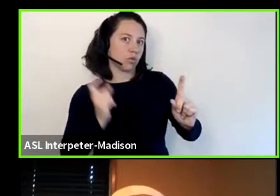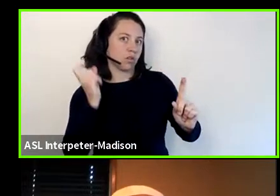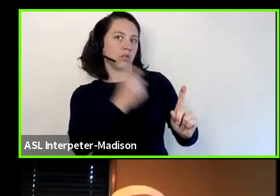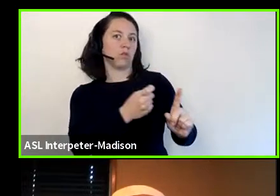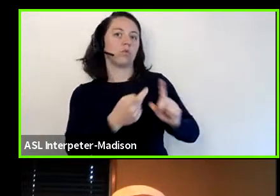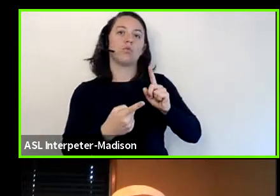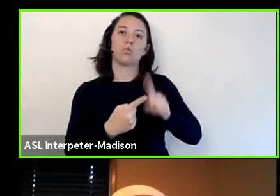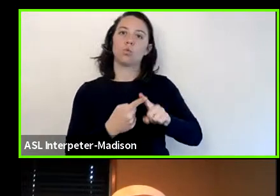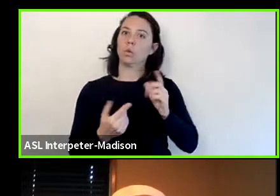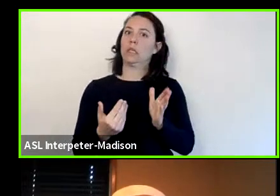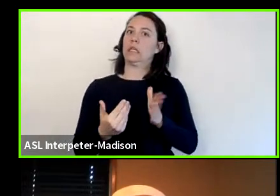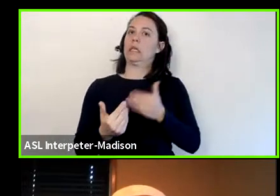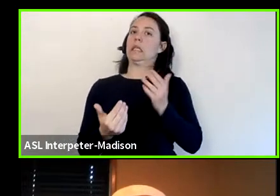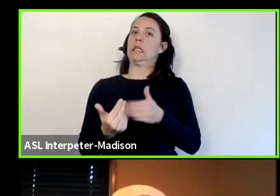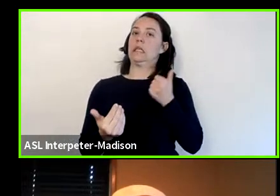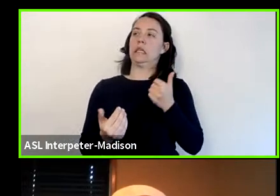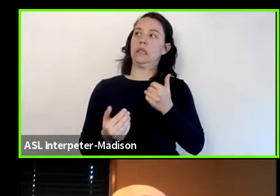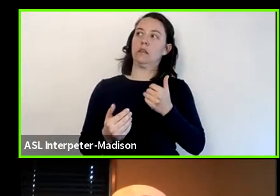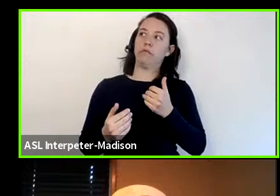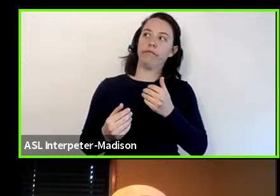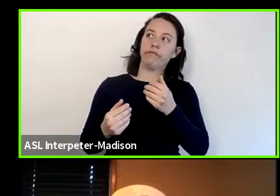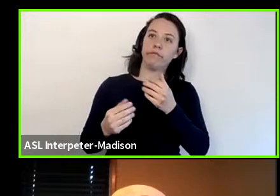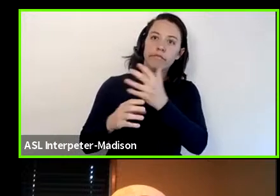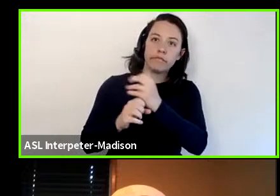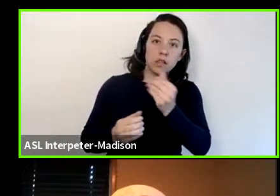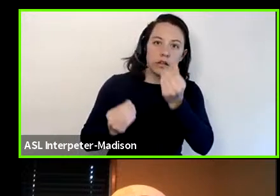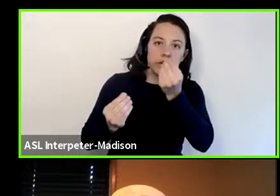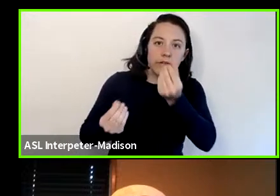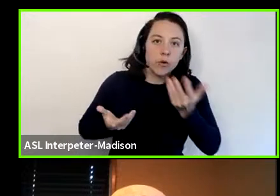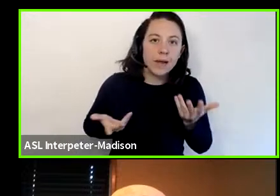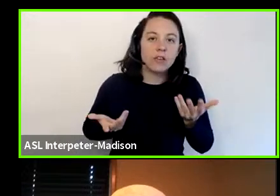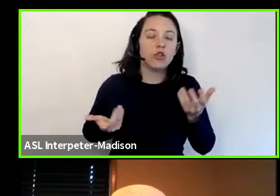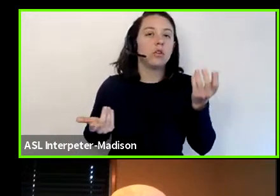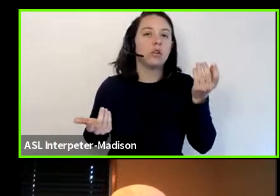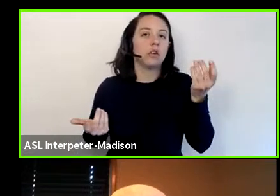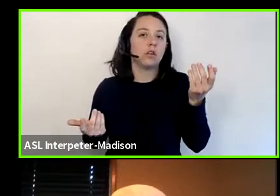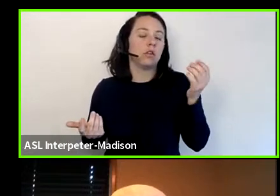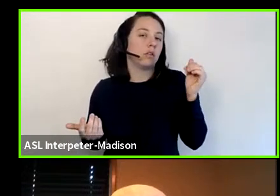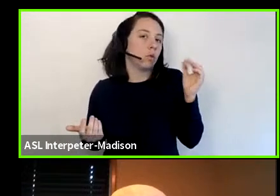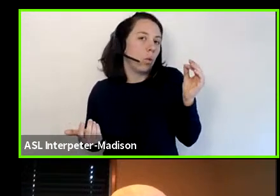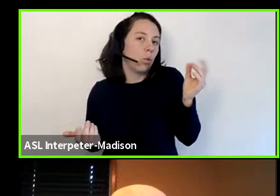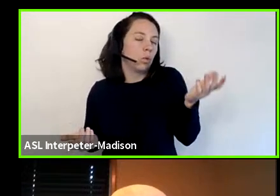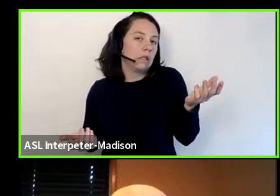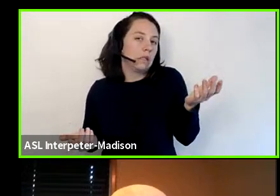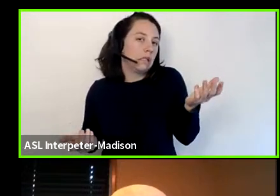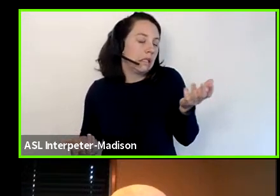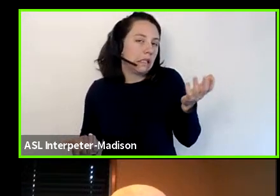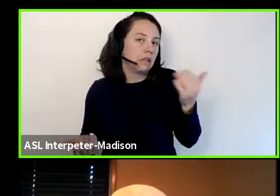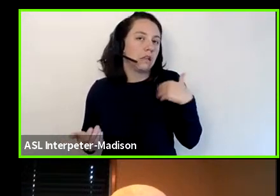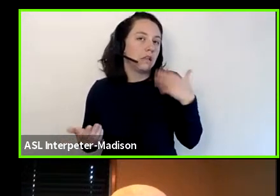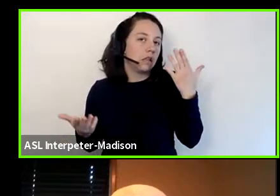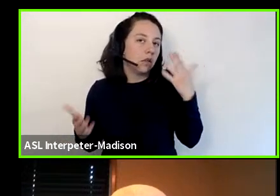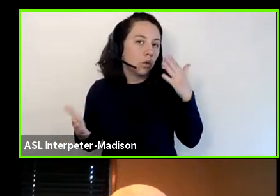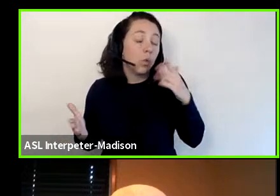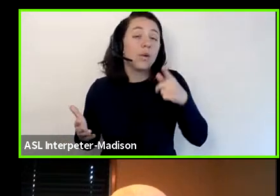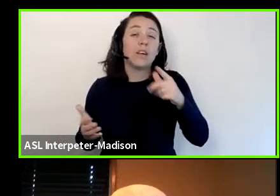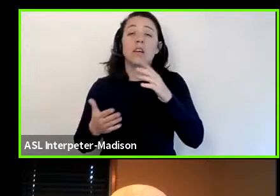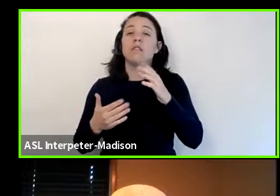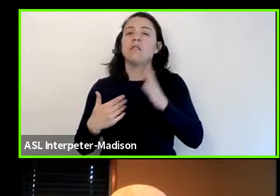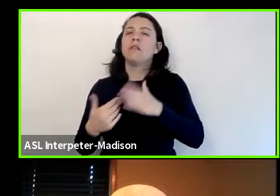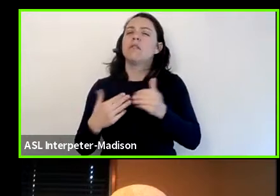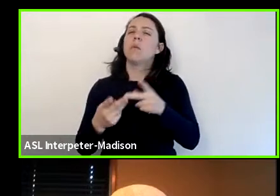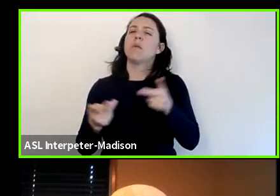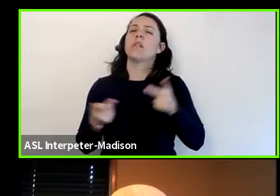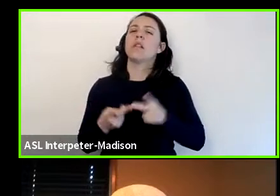easily get that information. Maybe, I don't know, even some places like